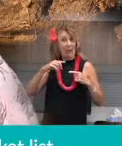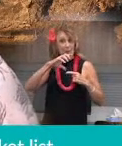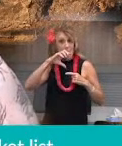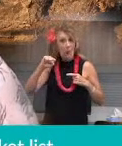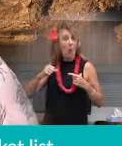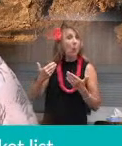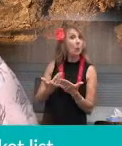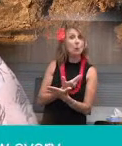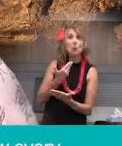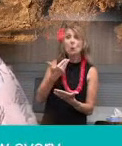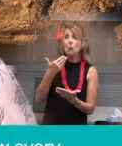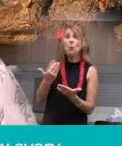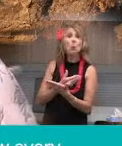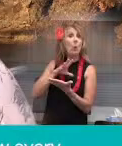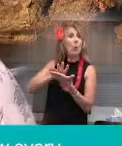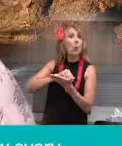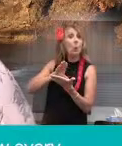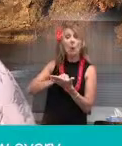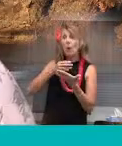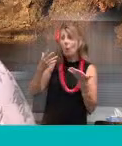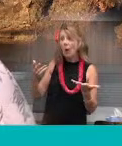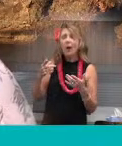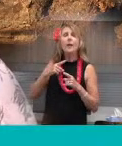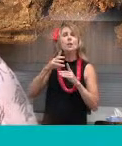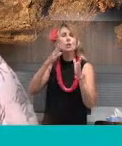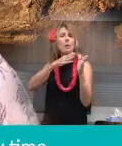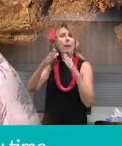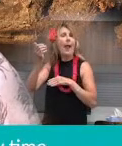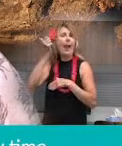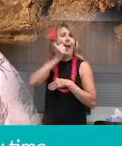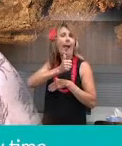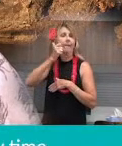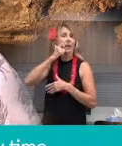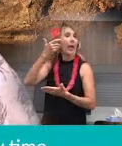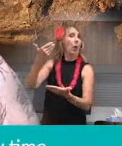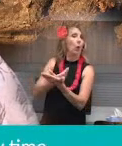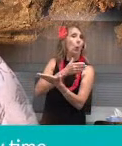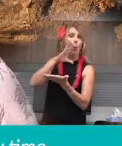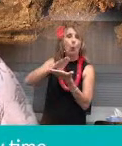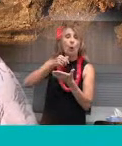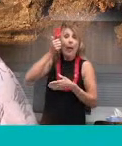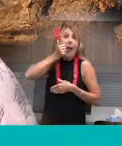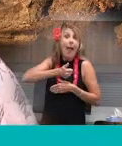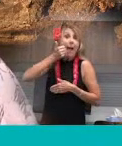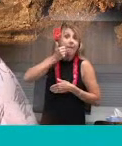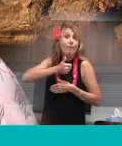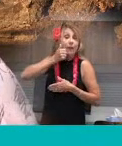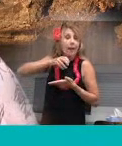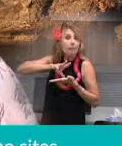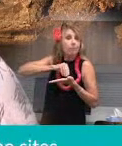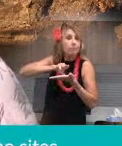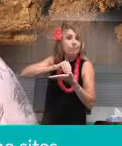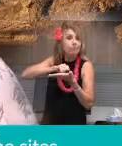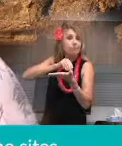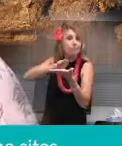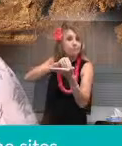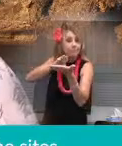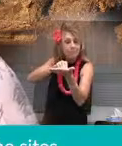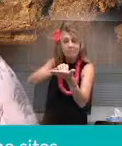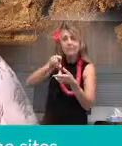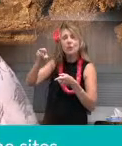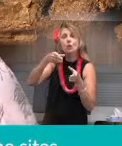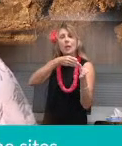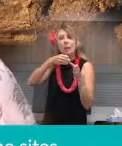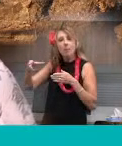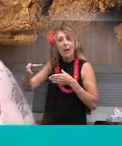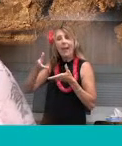the top of her bucket list includes learning something new every day. She also plans to spend quality time with grandchildren, organic gardening,